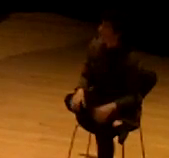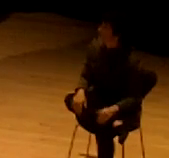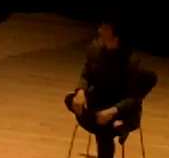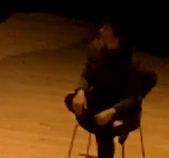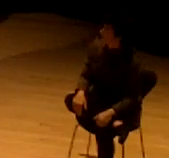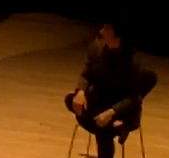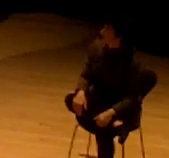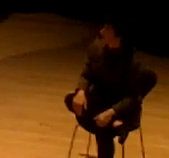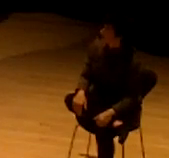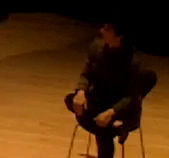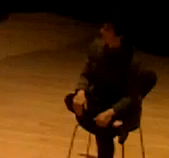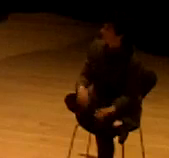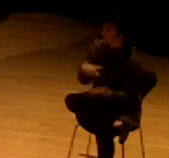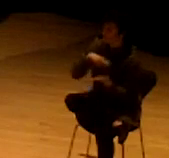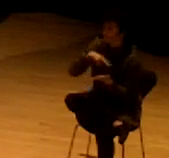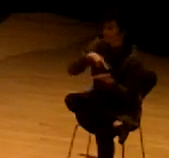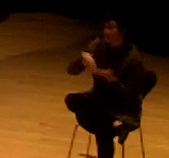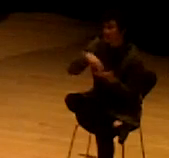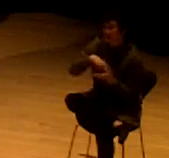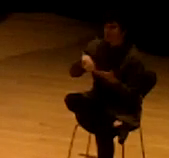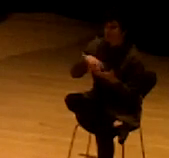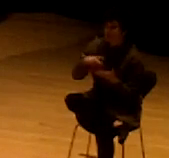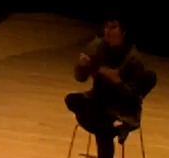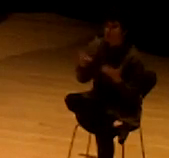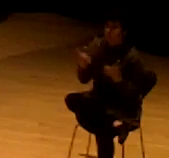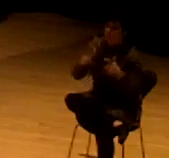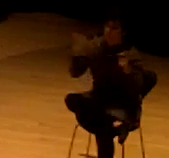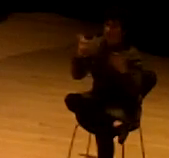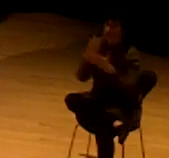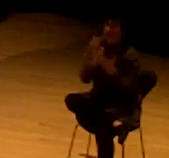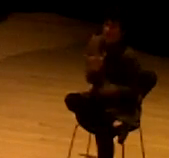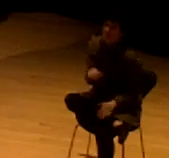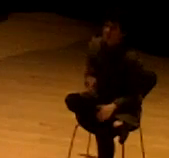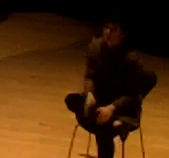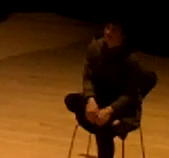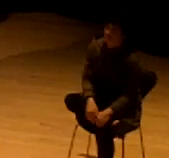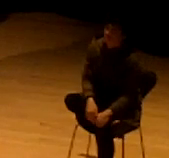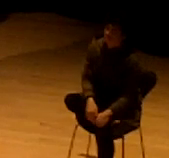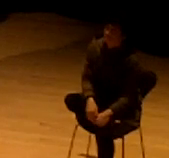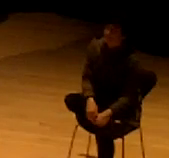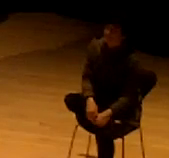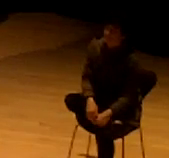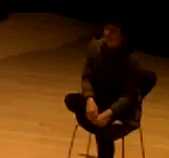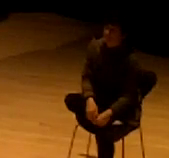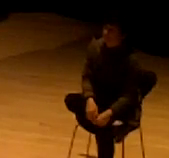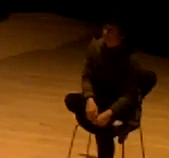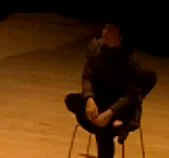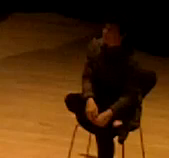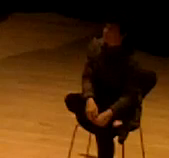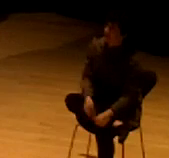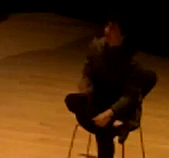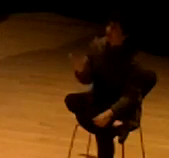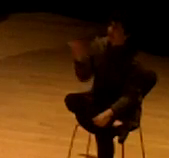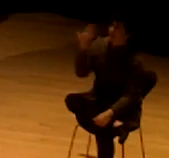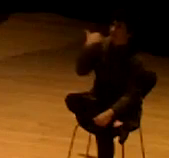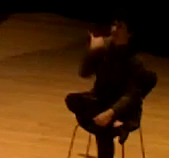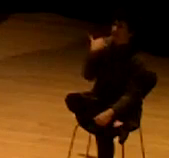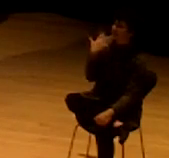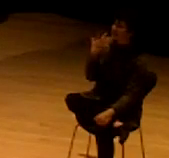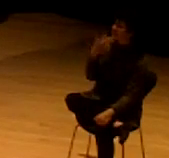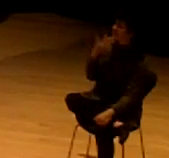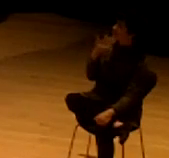that, you know, dance is a big part of that. So we have done in the past some collaborations with. We did a collaboration with Hunter